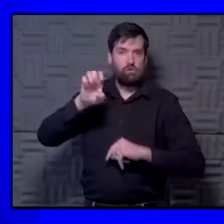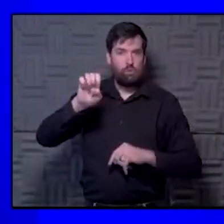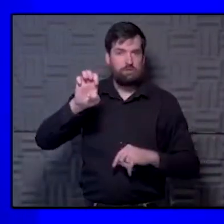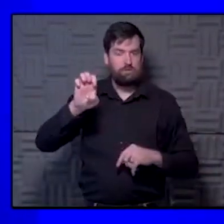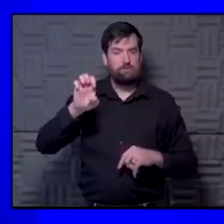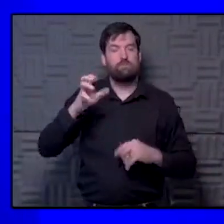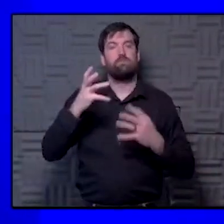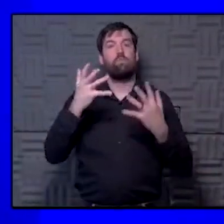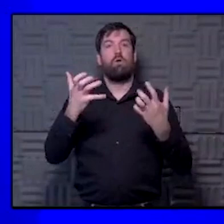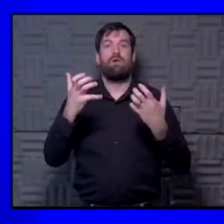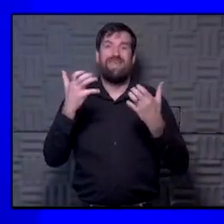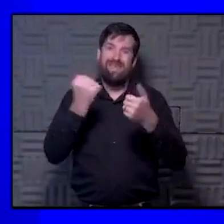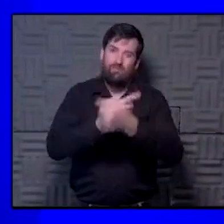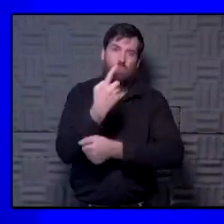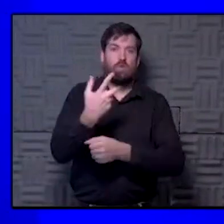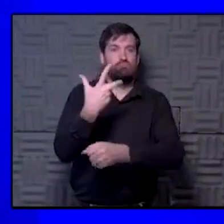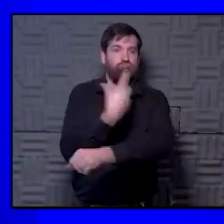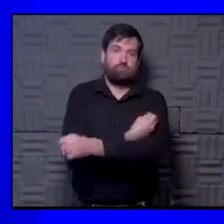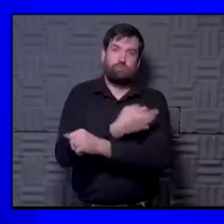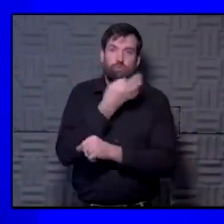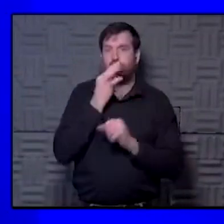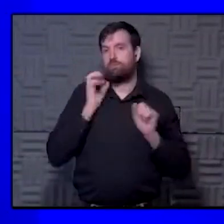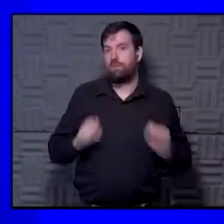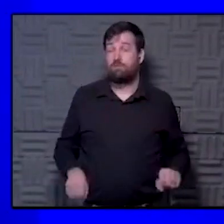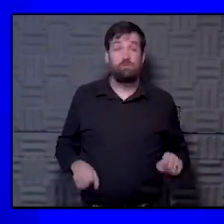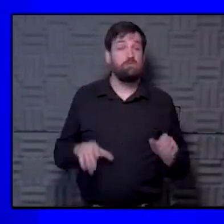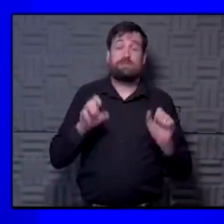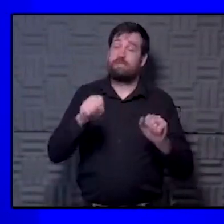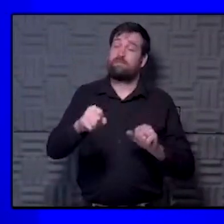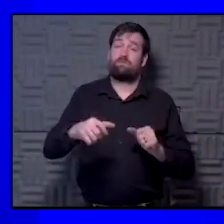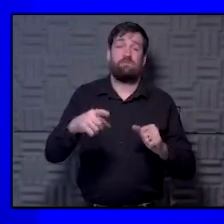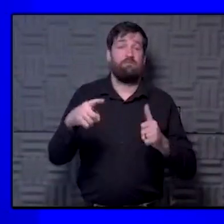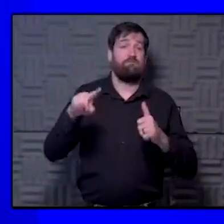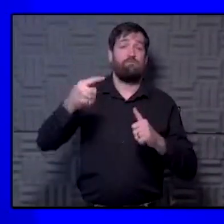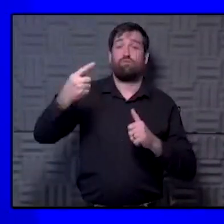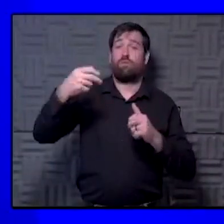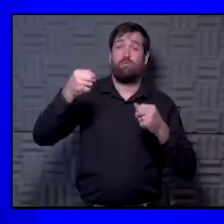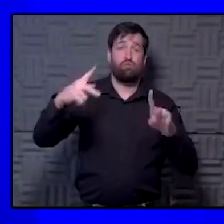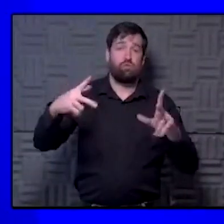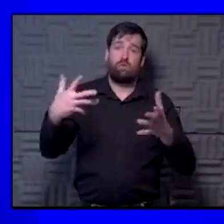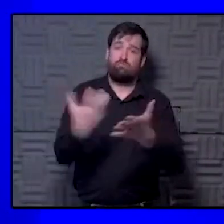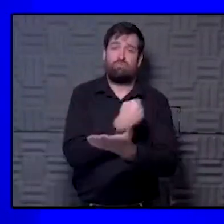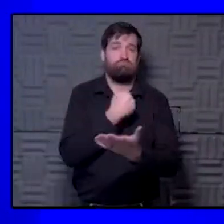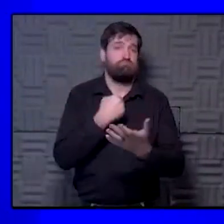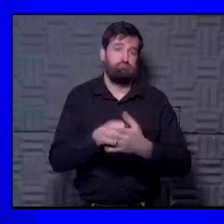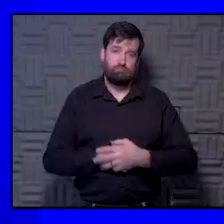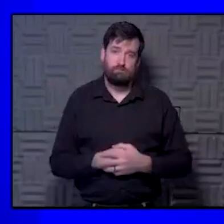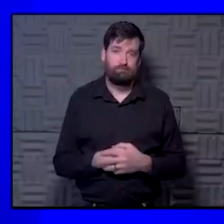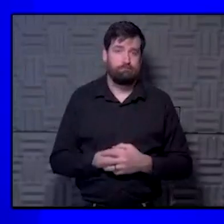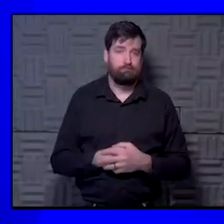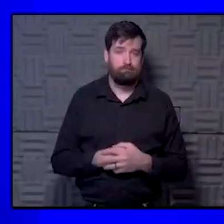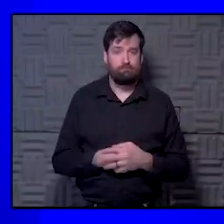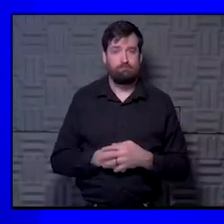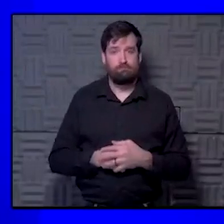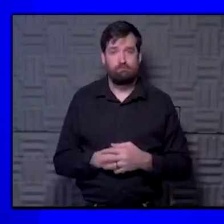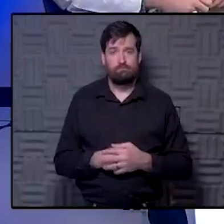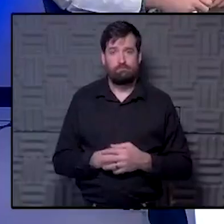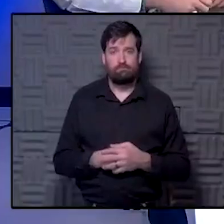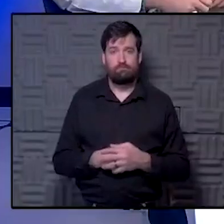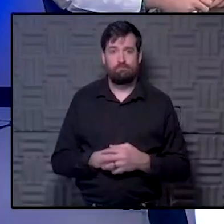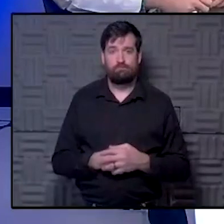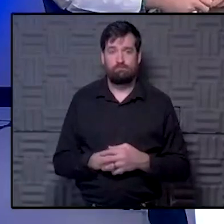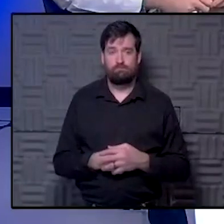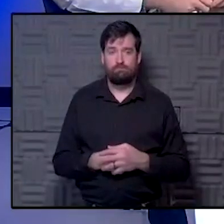everybody to be able to get these as soon as possible. But yeah, take the first chance you can get and sign up everywhere that is reasonably done. Yeah.